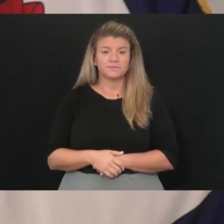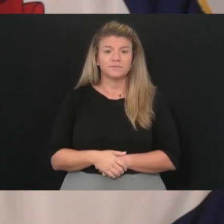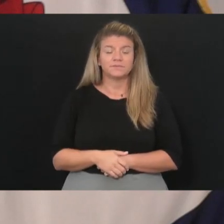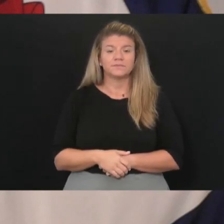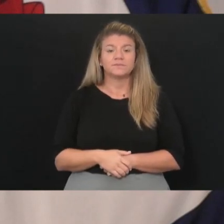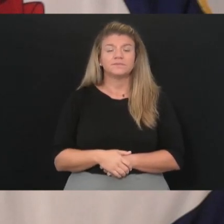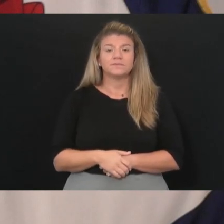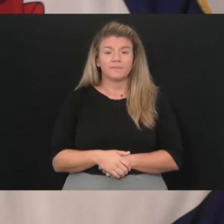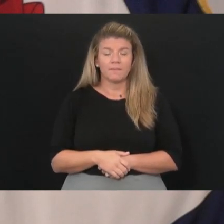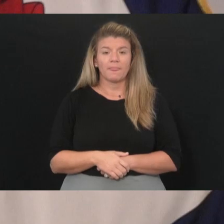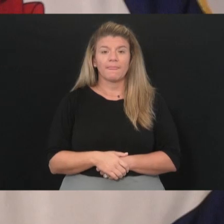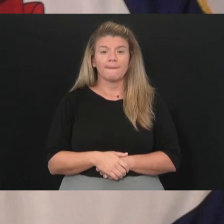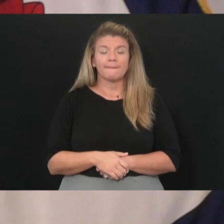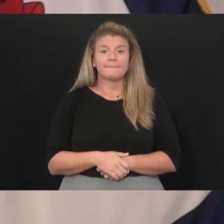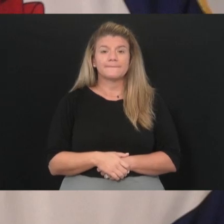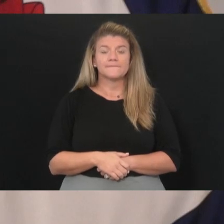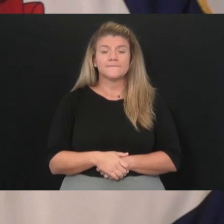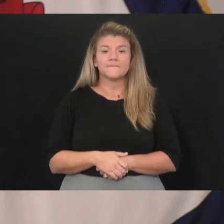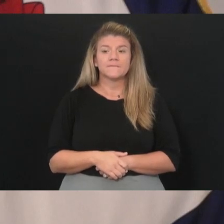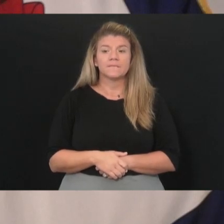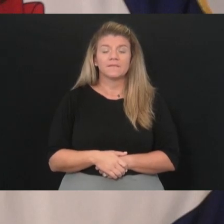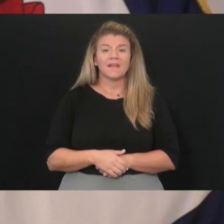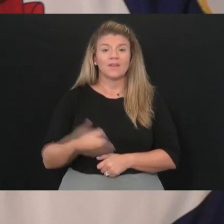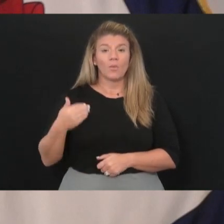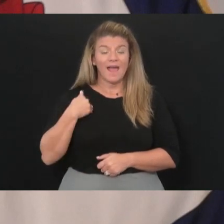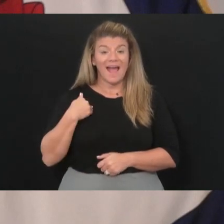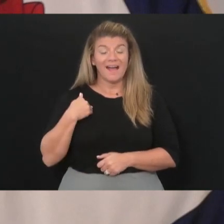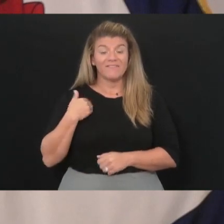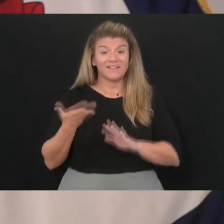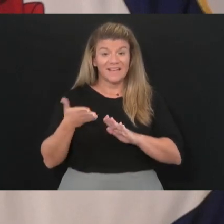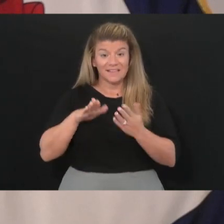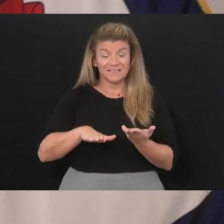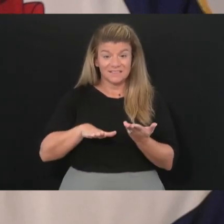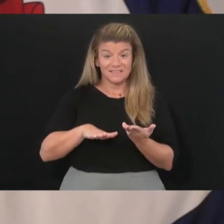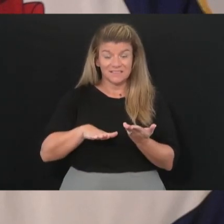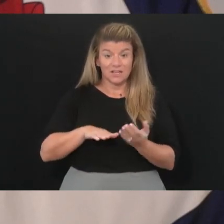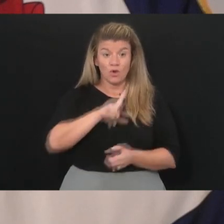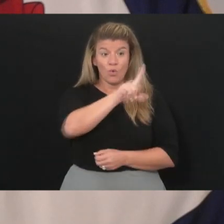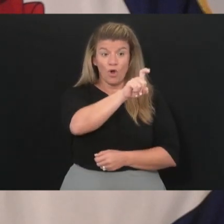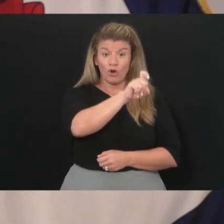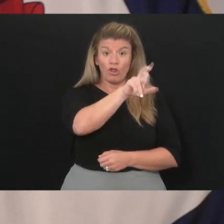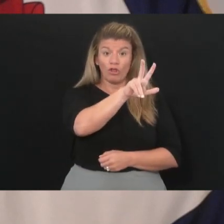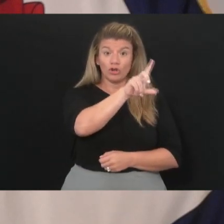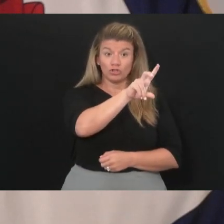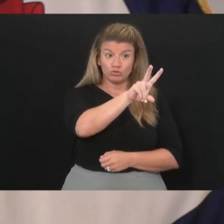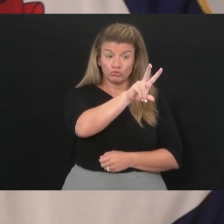Then we have deaths that are 132 is an 80-year-old